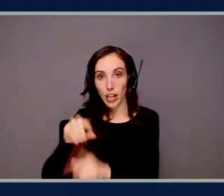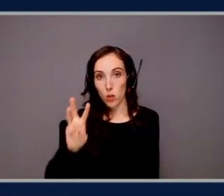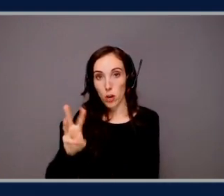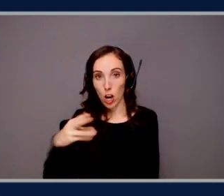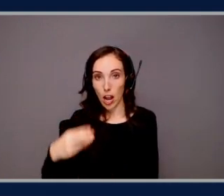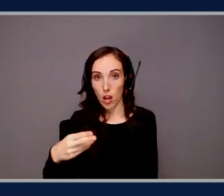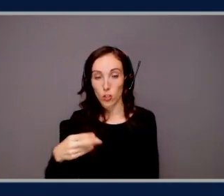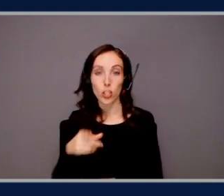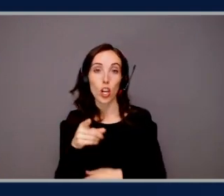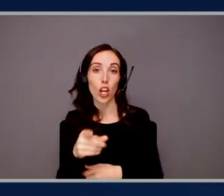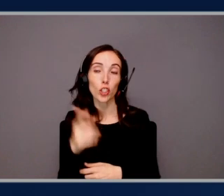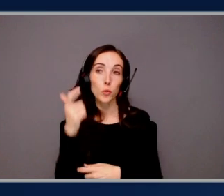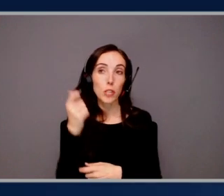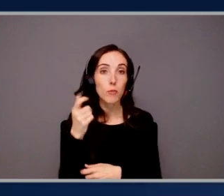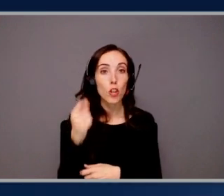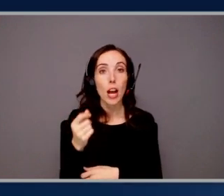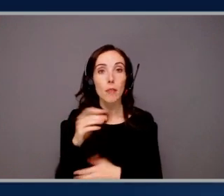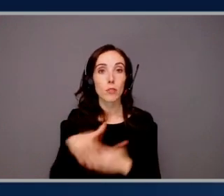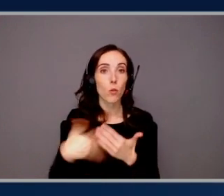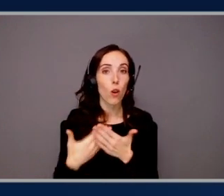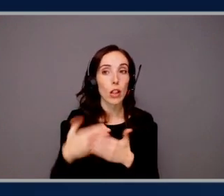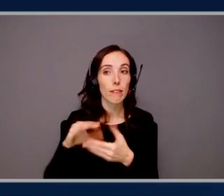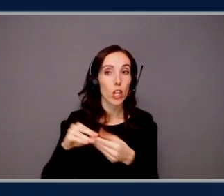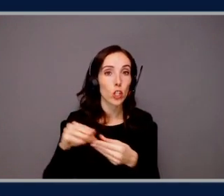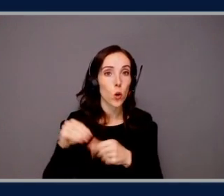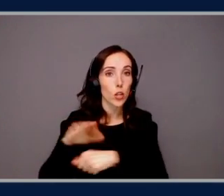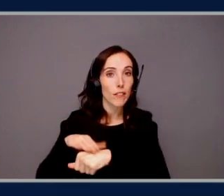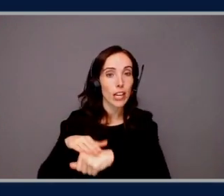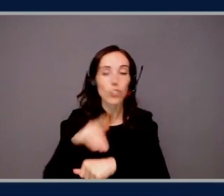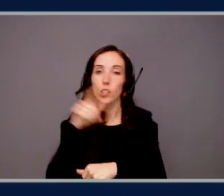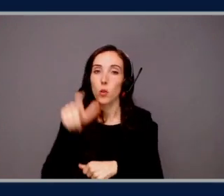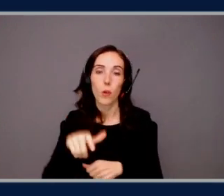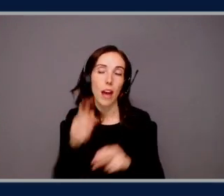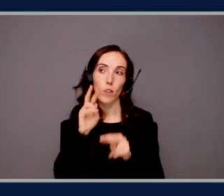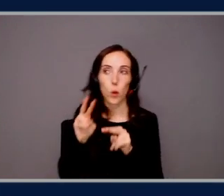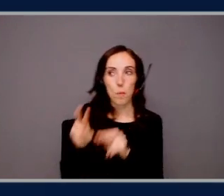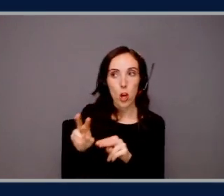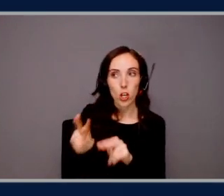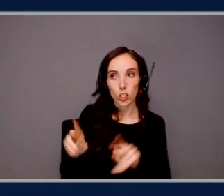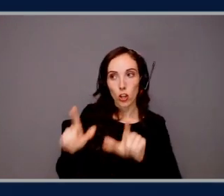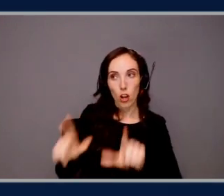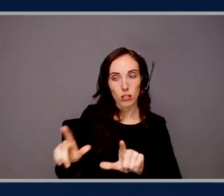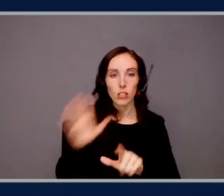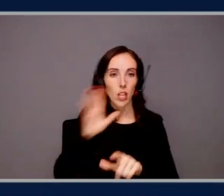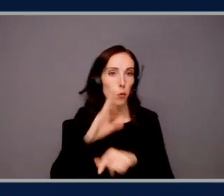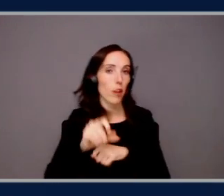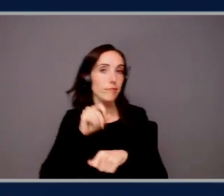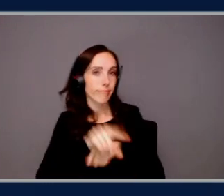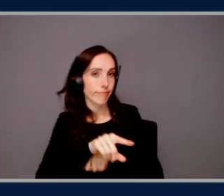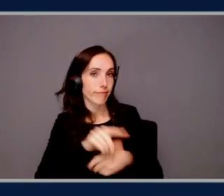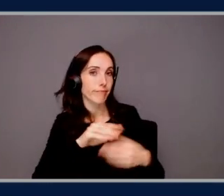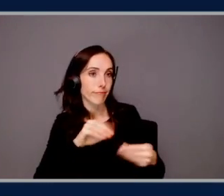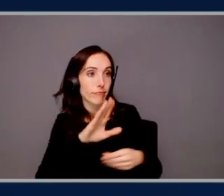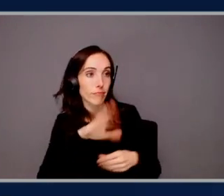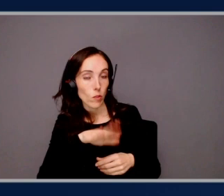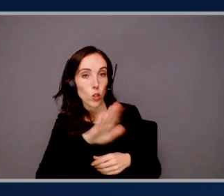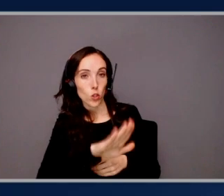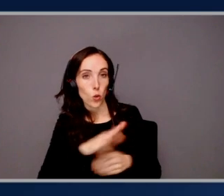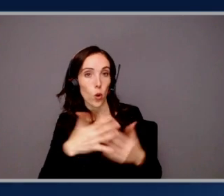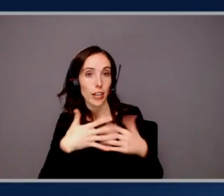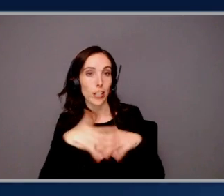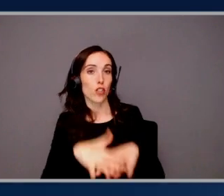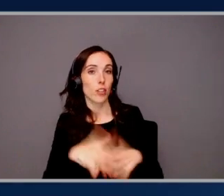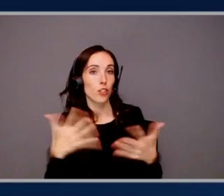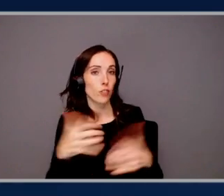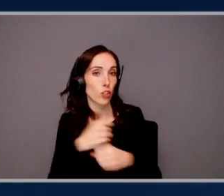EventBridge notifications, you don't have to monitor the console all the time. It will give you a notification that, hey, your integration has been created, go and just do